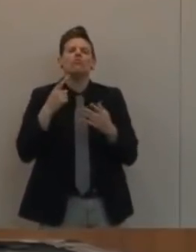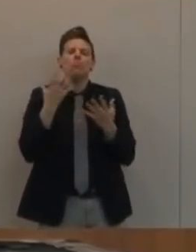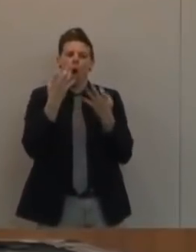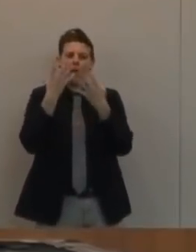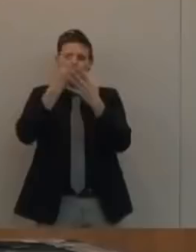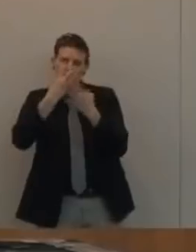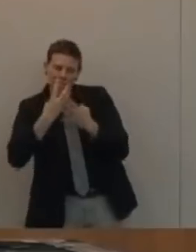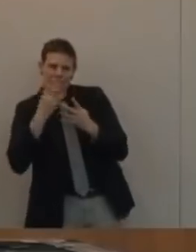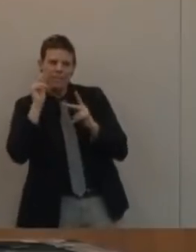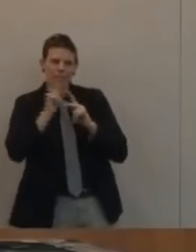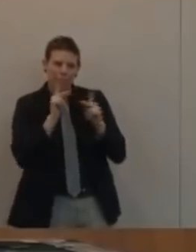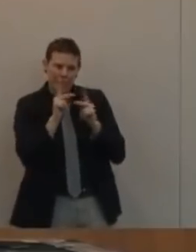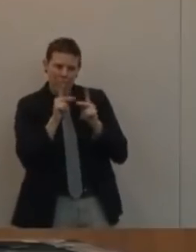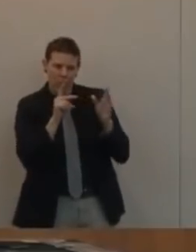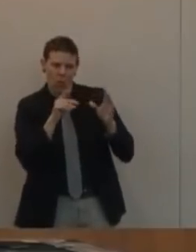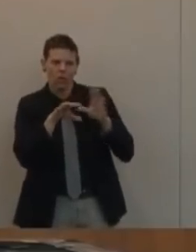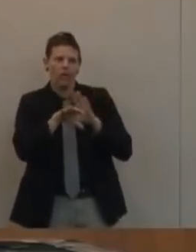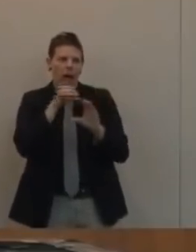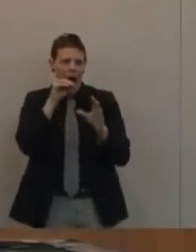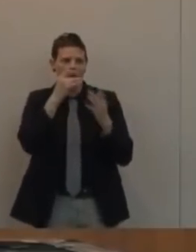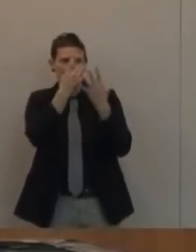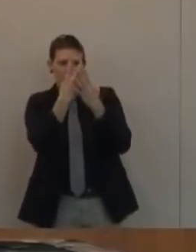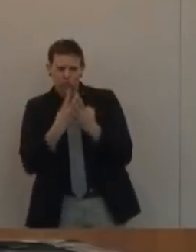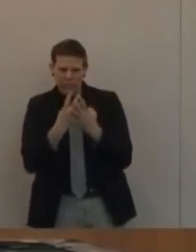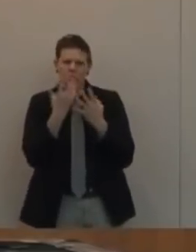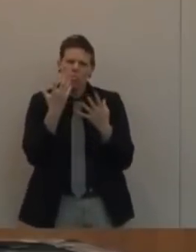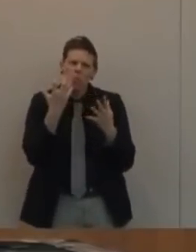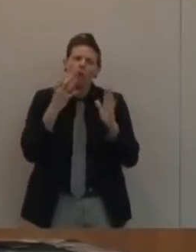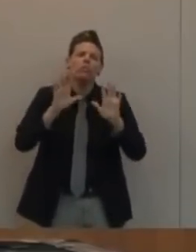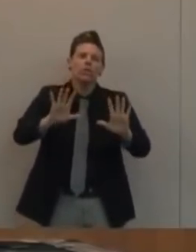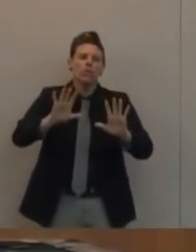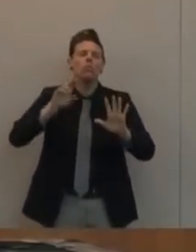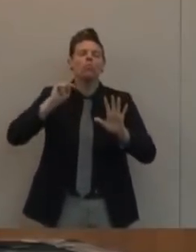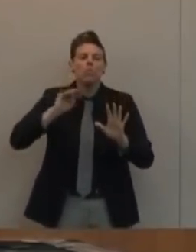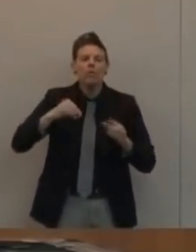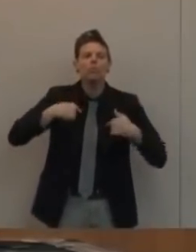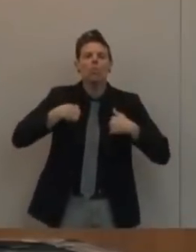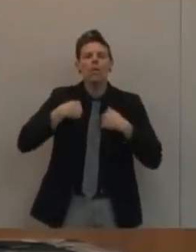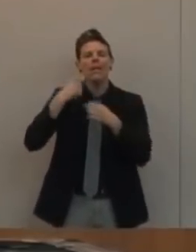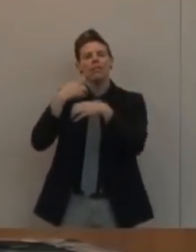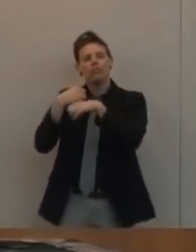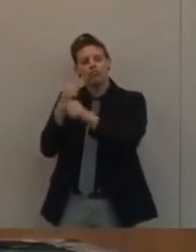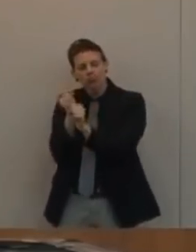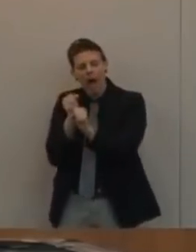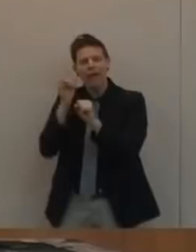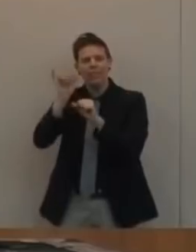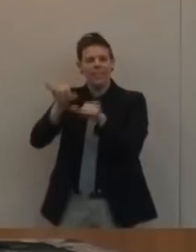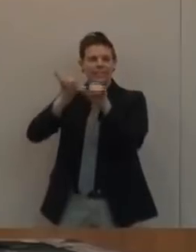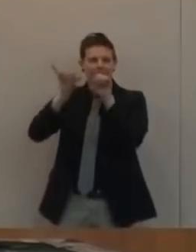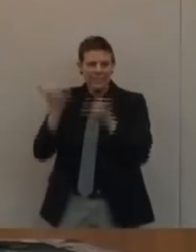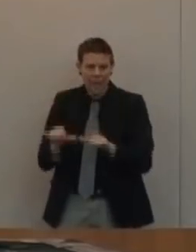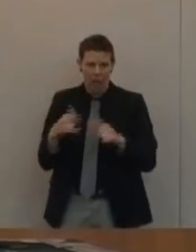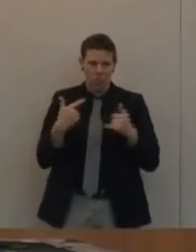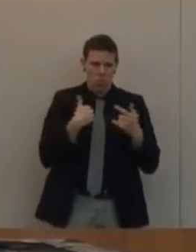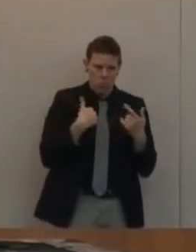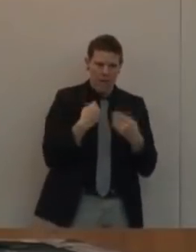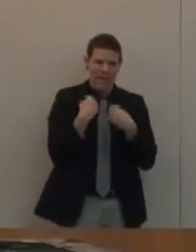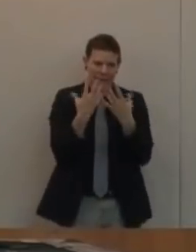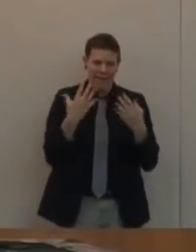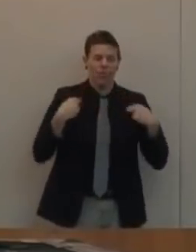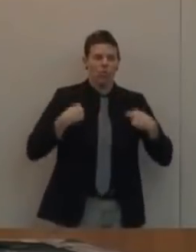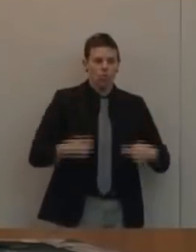New Mexico to lead and show we're going to create systems. We're doing it at the Human Services Department. I want to give a shout